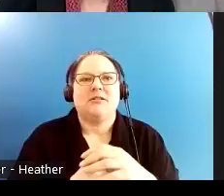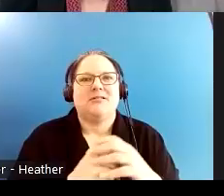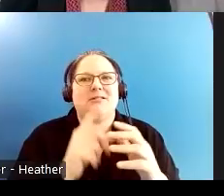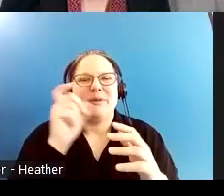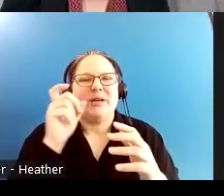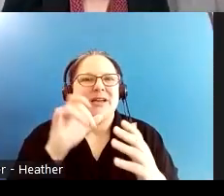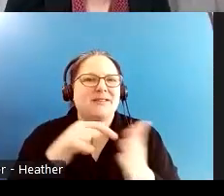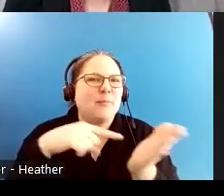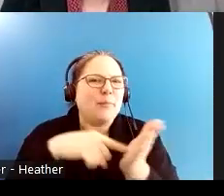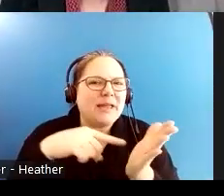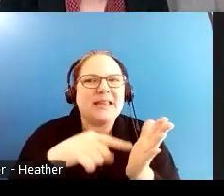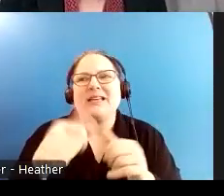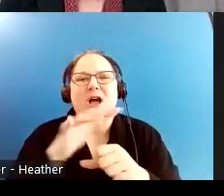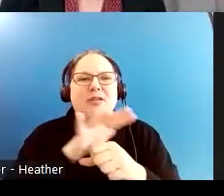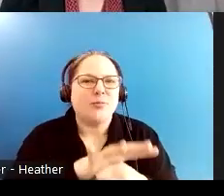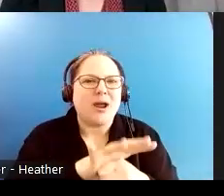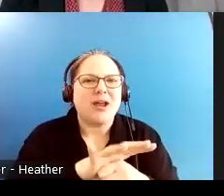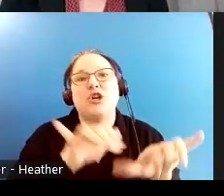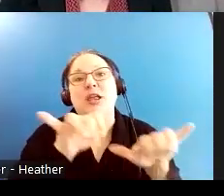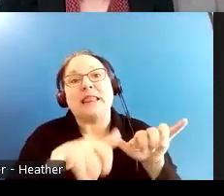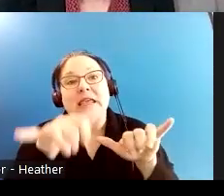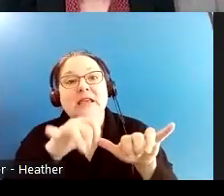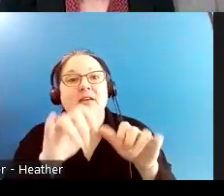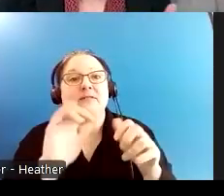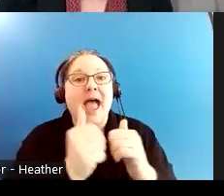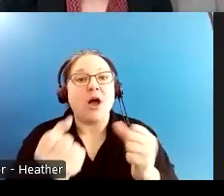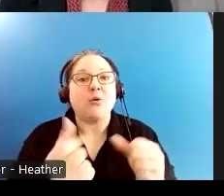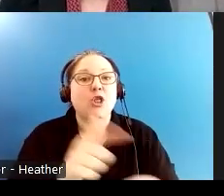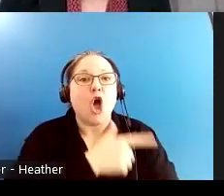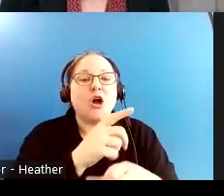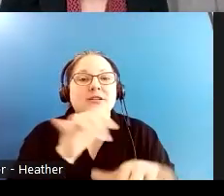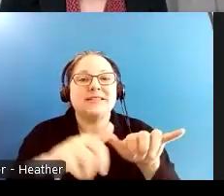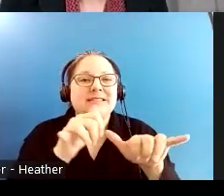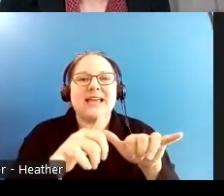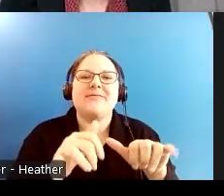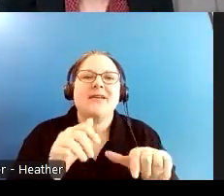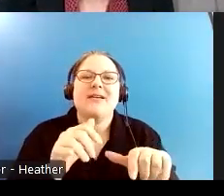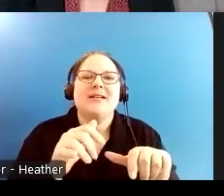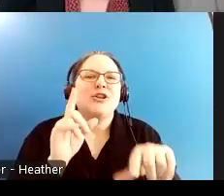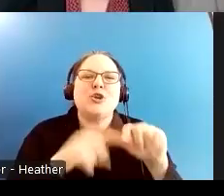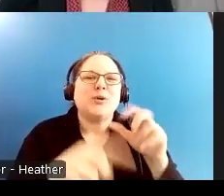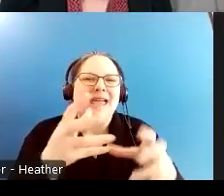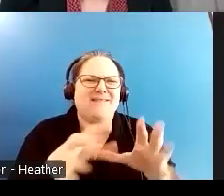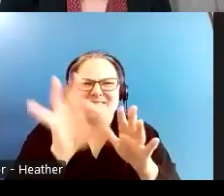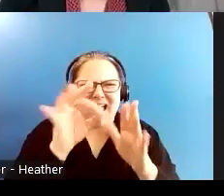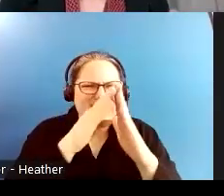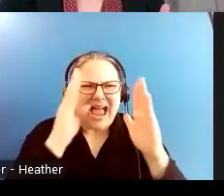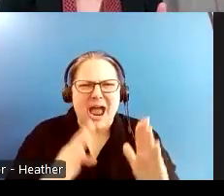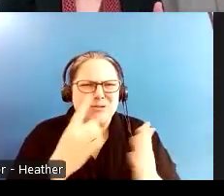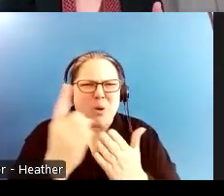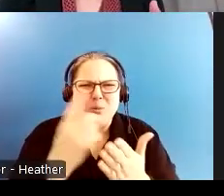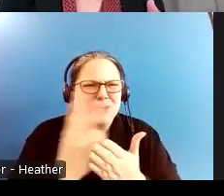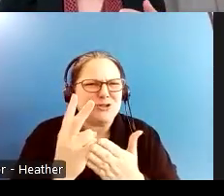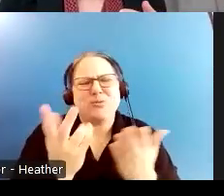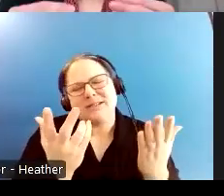and everything, like our lengths of stay can't be super long. We can't get someone housing in a week or two. But I think